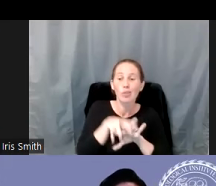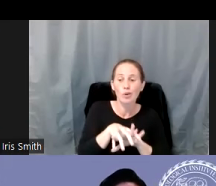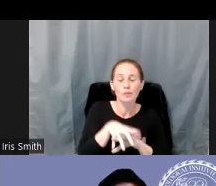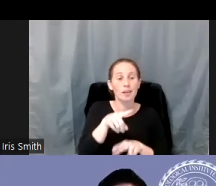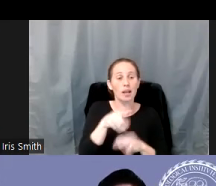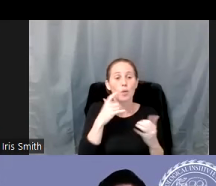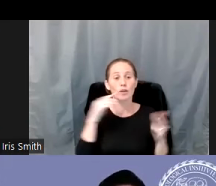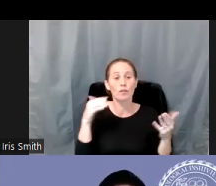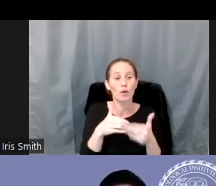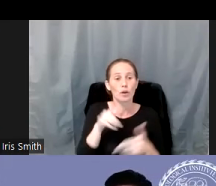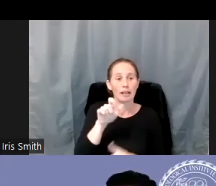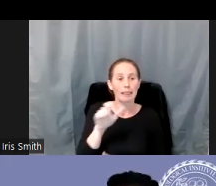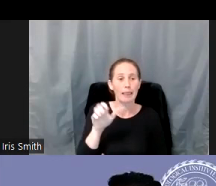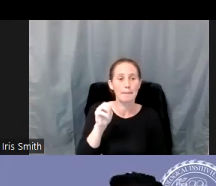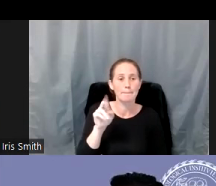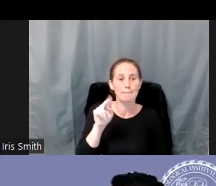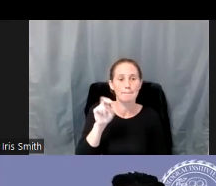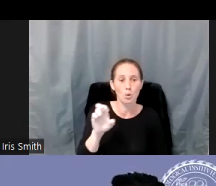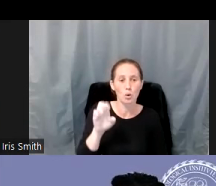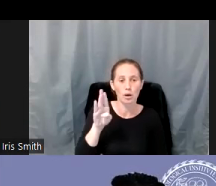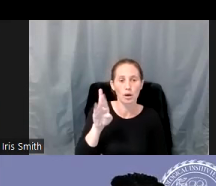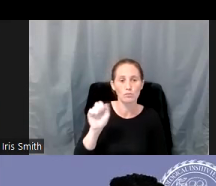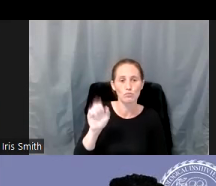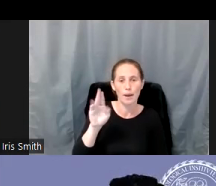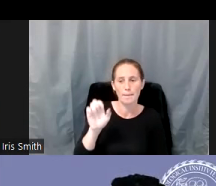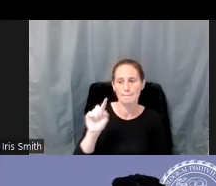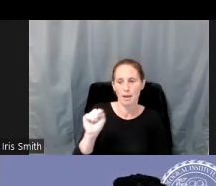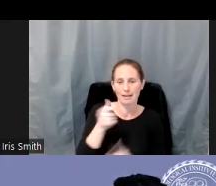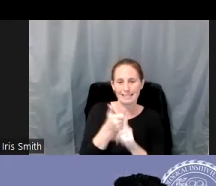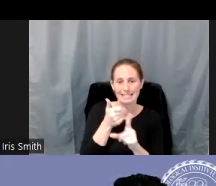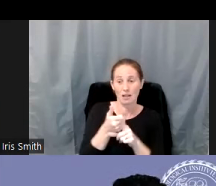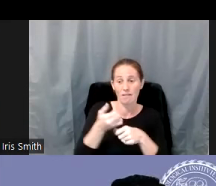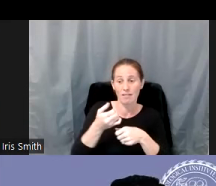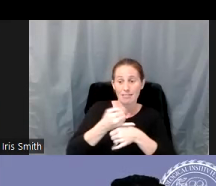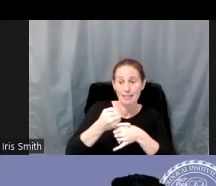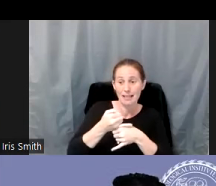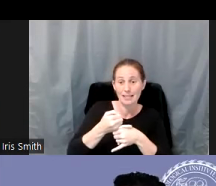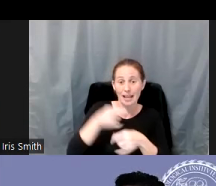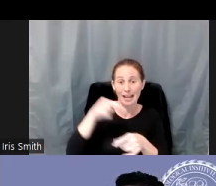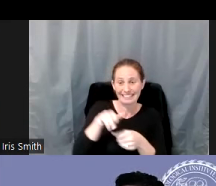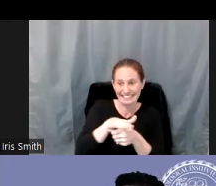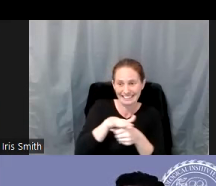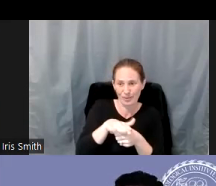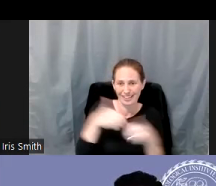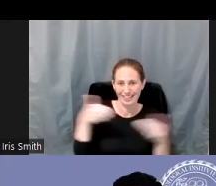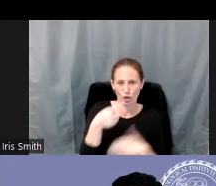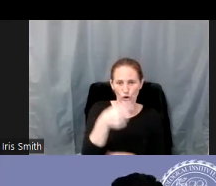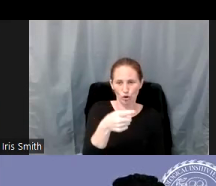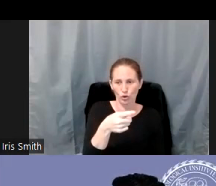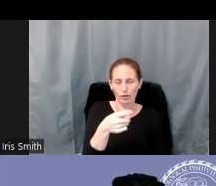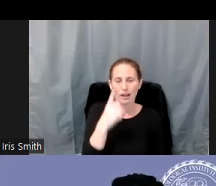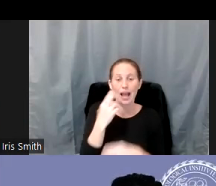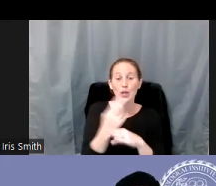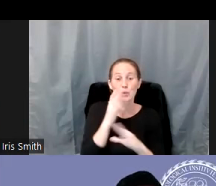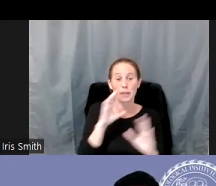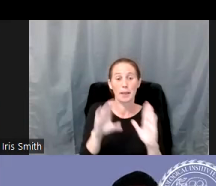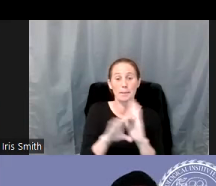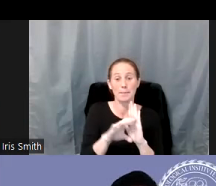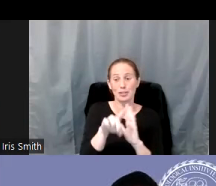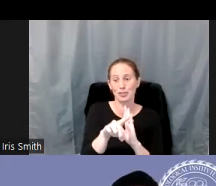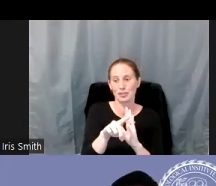briefly on Le Monde Brabant itself. The the site of the World Heritage Site is actually here. I use this image to